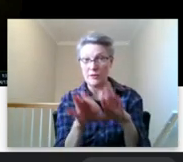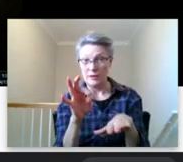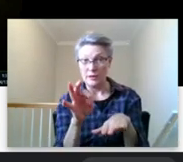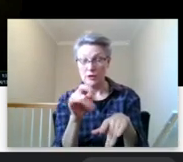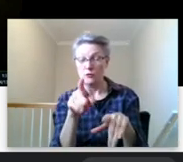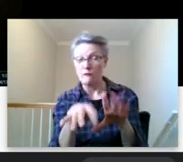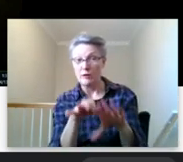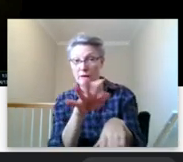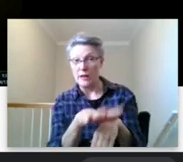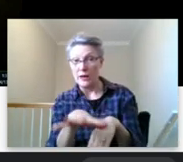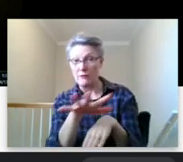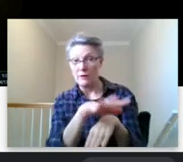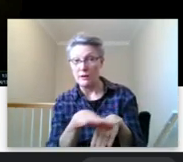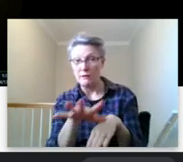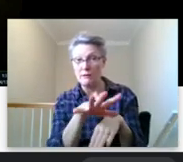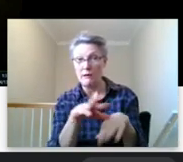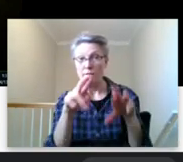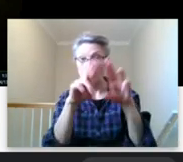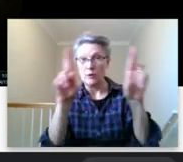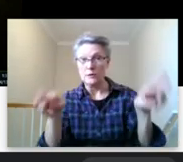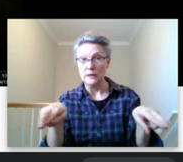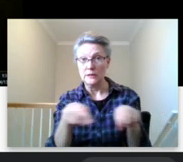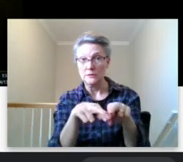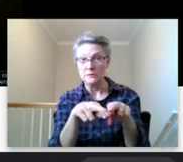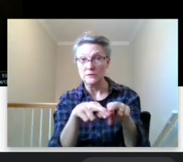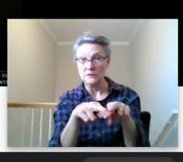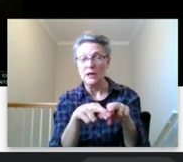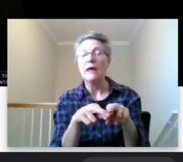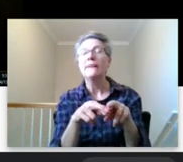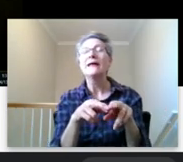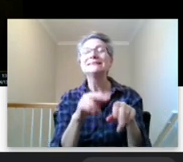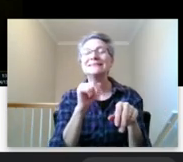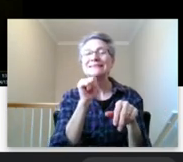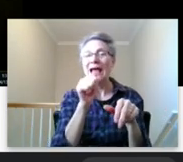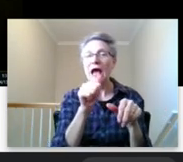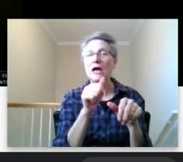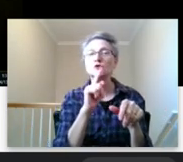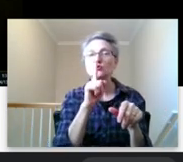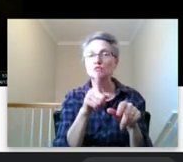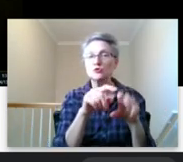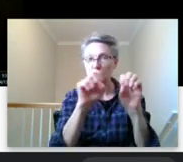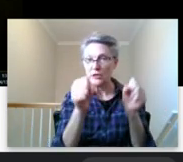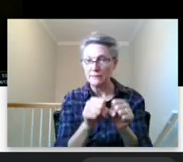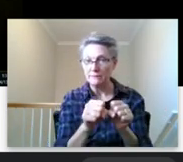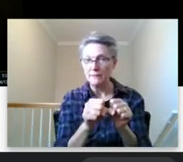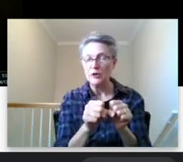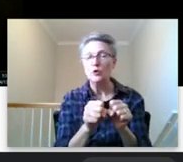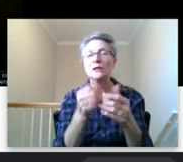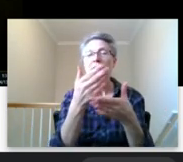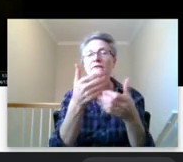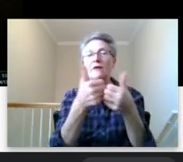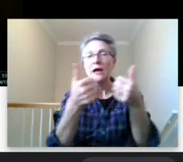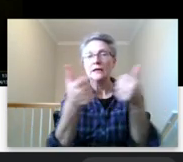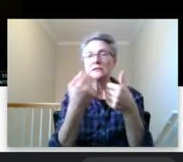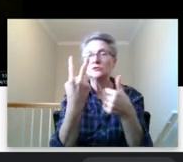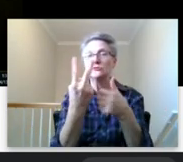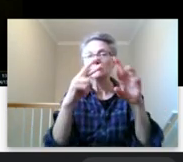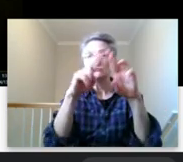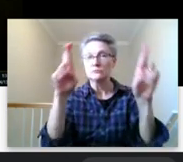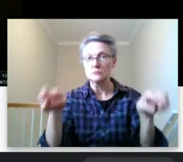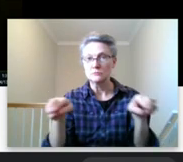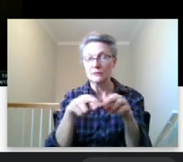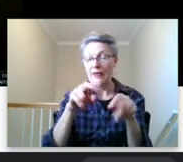area of a combined rectangles, you can use addition by breaking apart those 2 rectangles and then adding their total areas